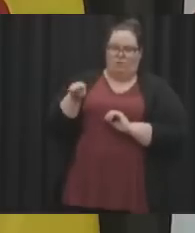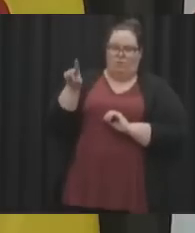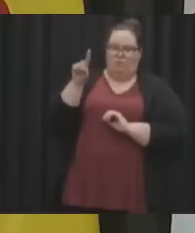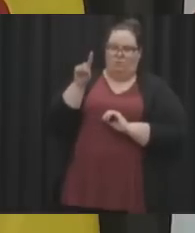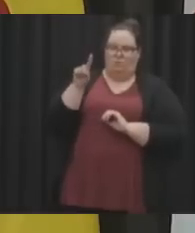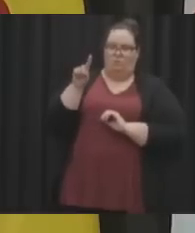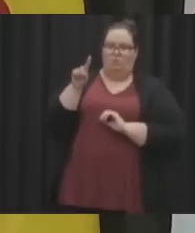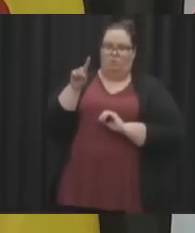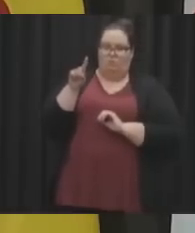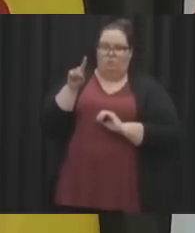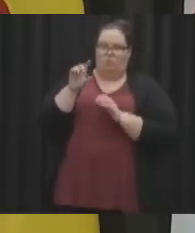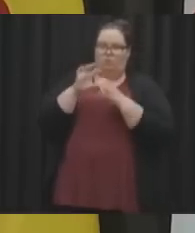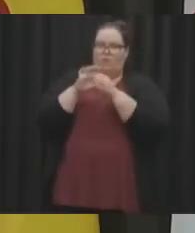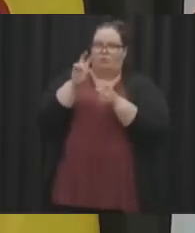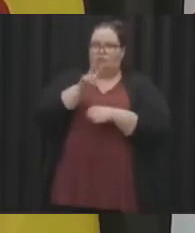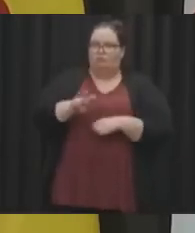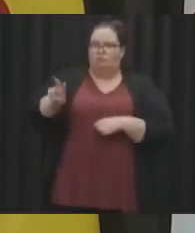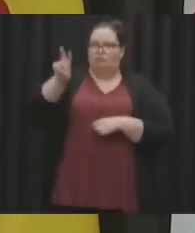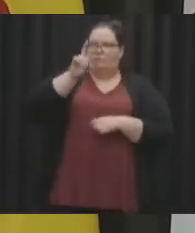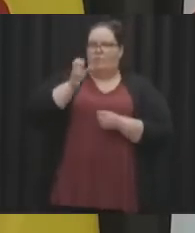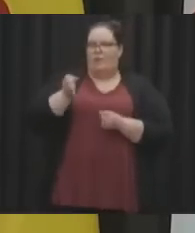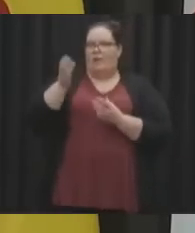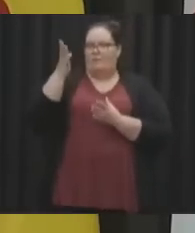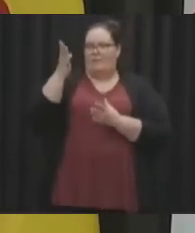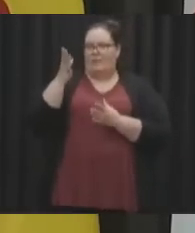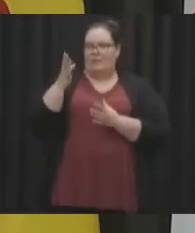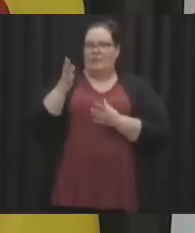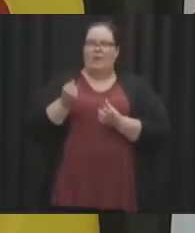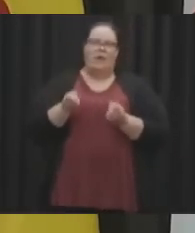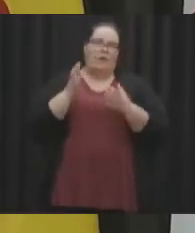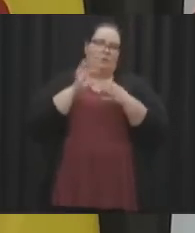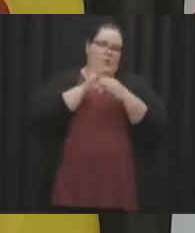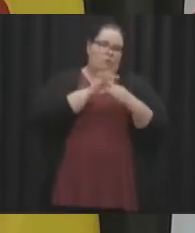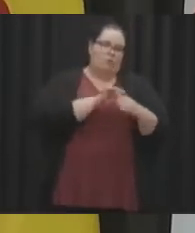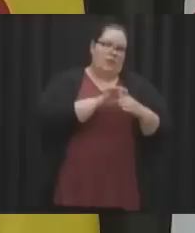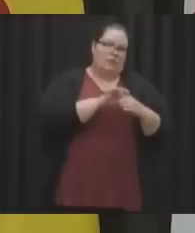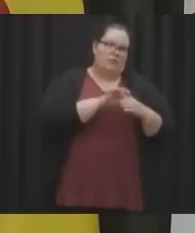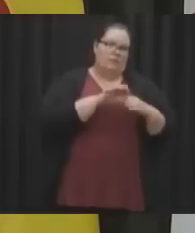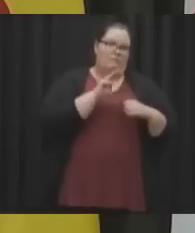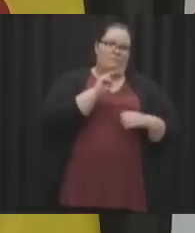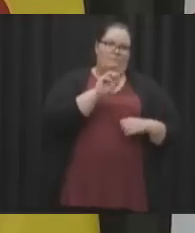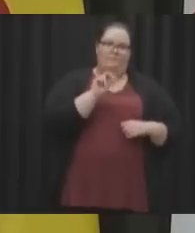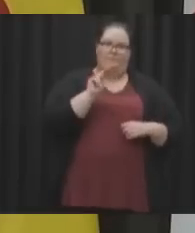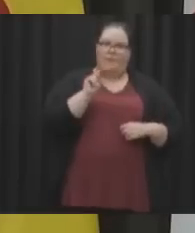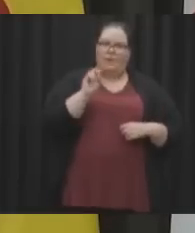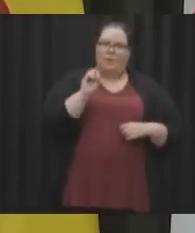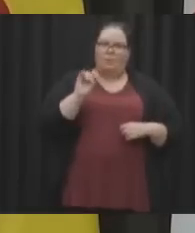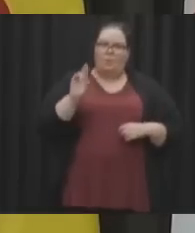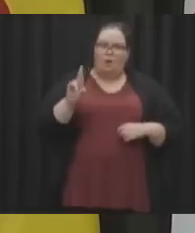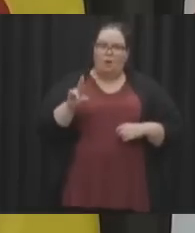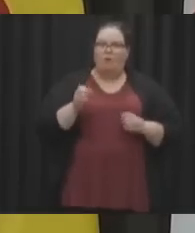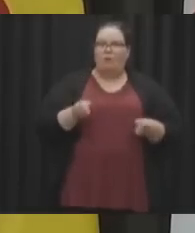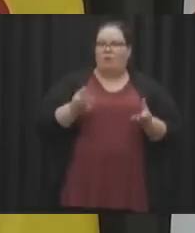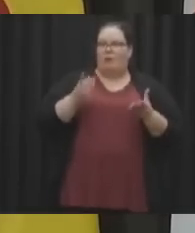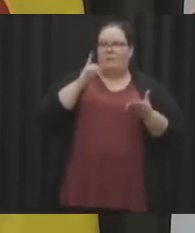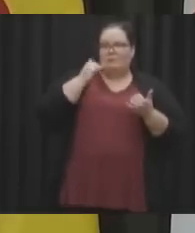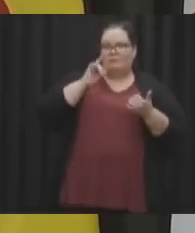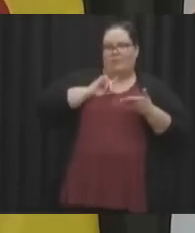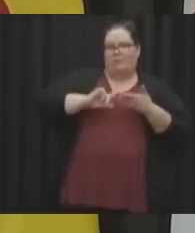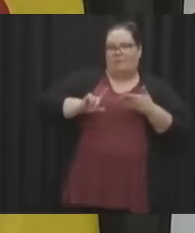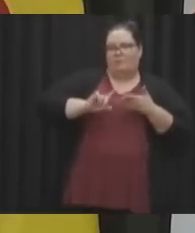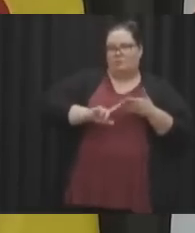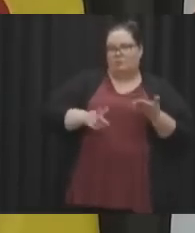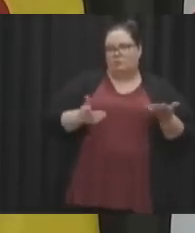No, we don't have any travel-related cases out of Zone 1? There are travel-related cases right now in